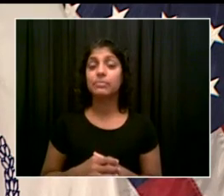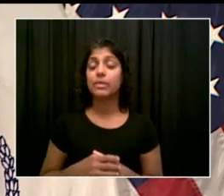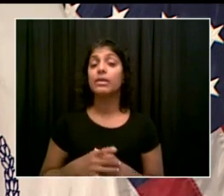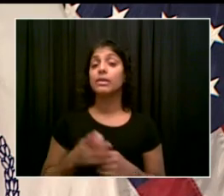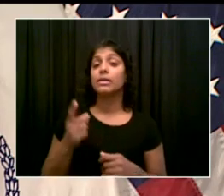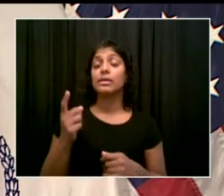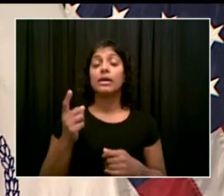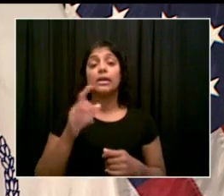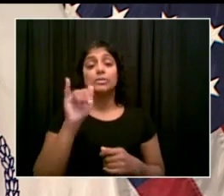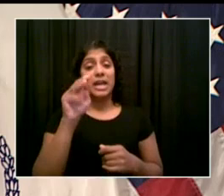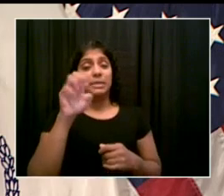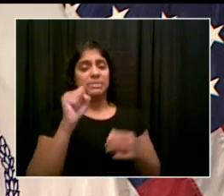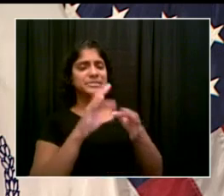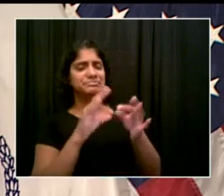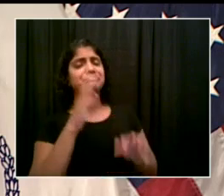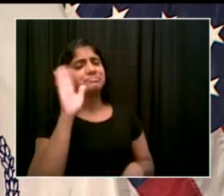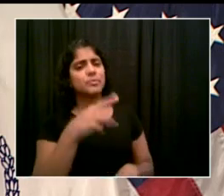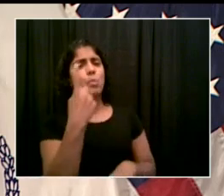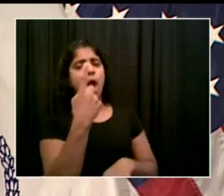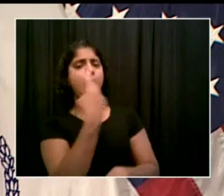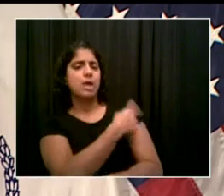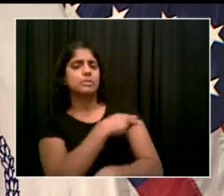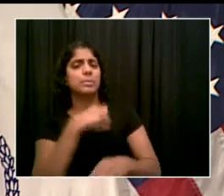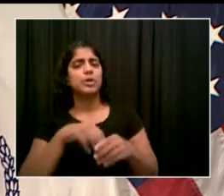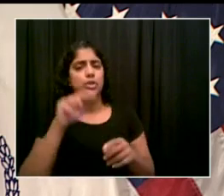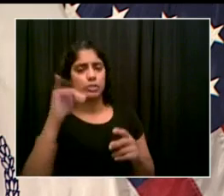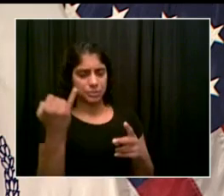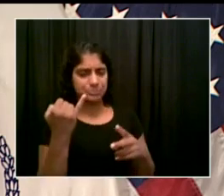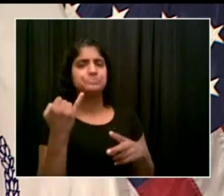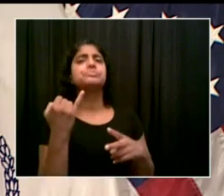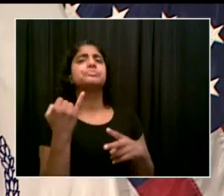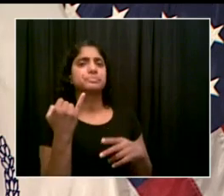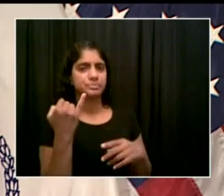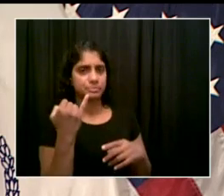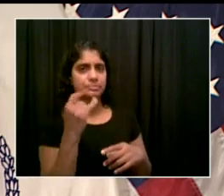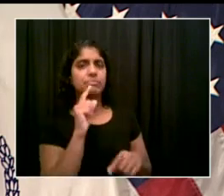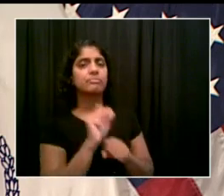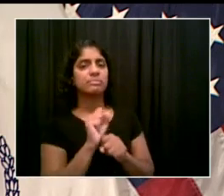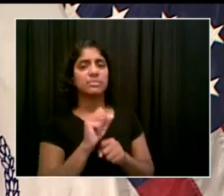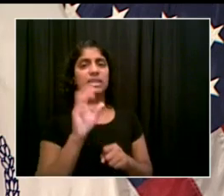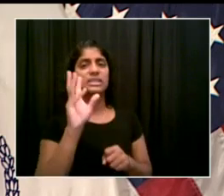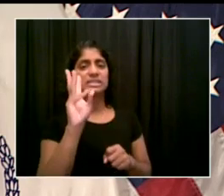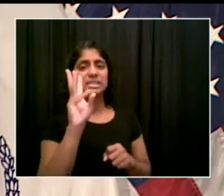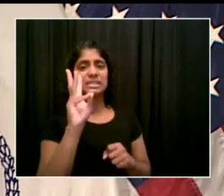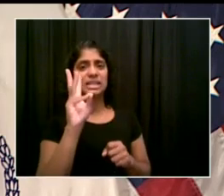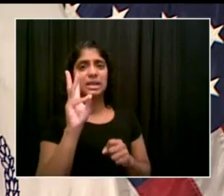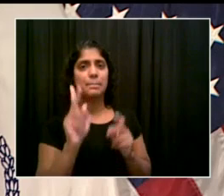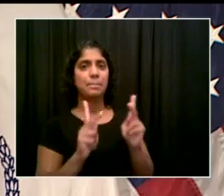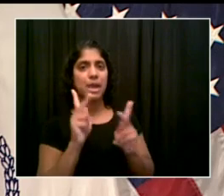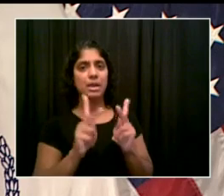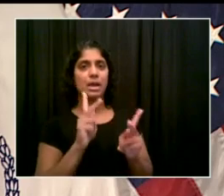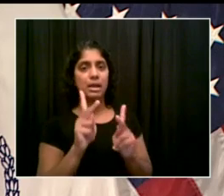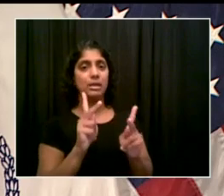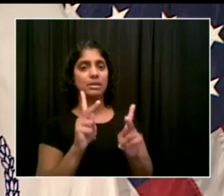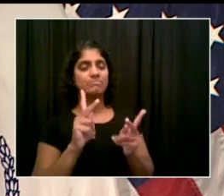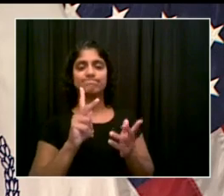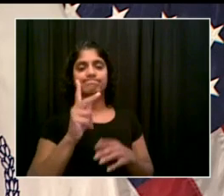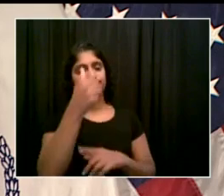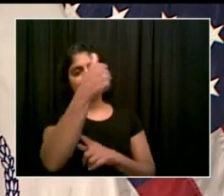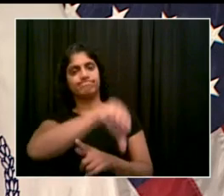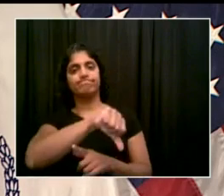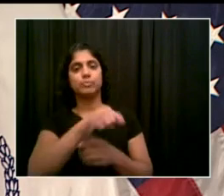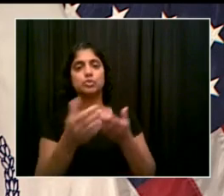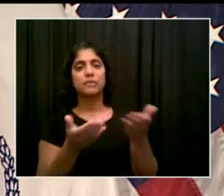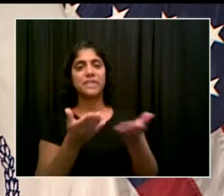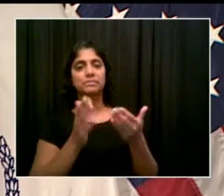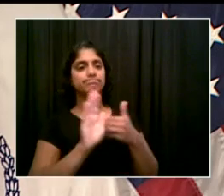vaccinated. Regarding your and the health commissioner's new directive for healthcare workers